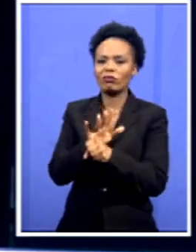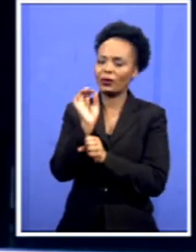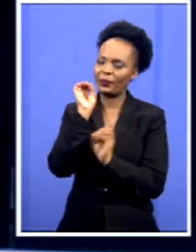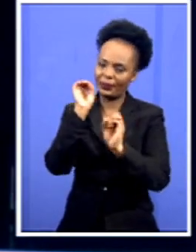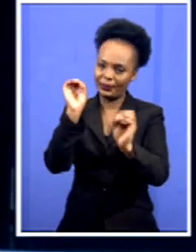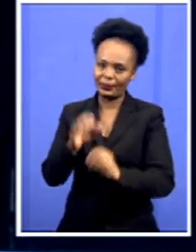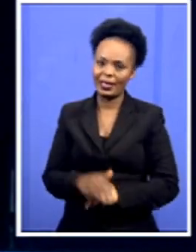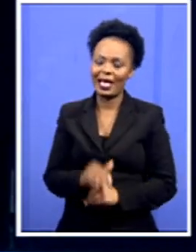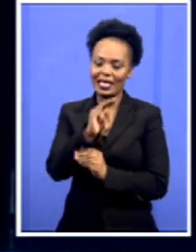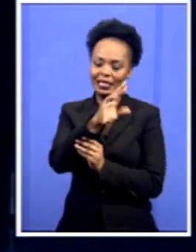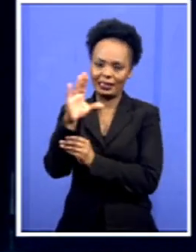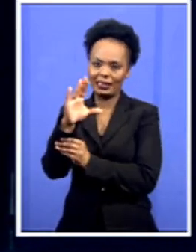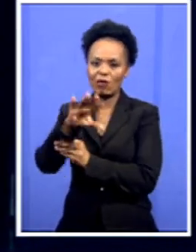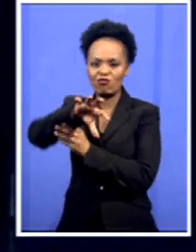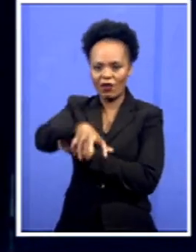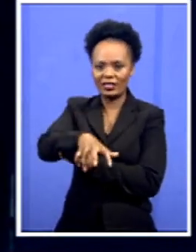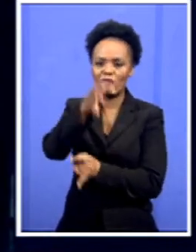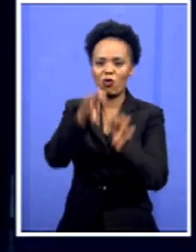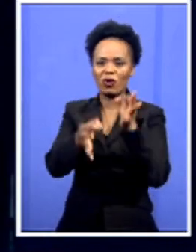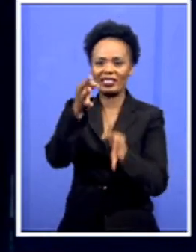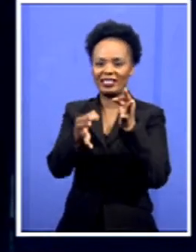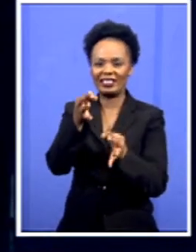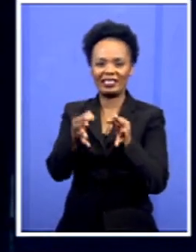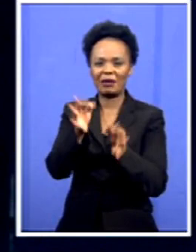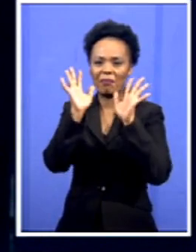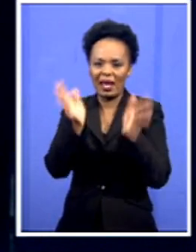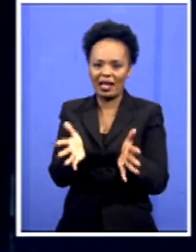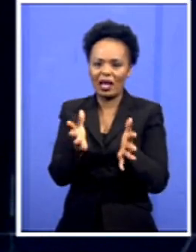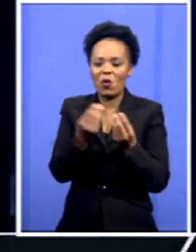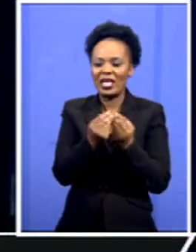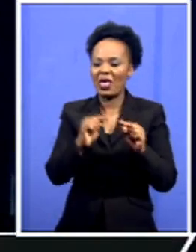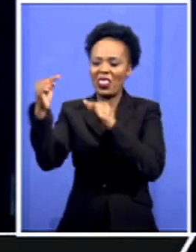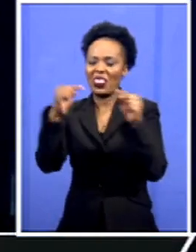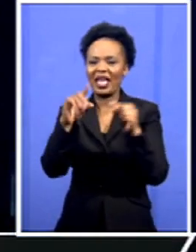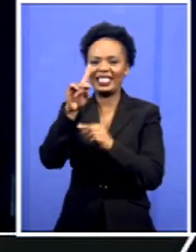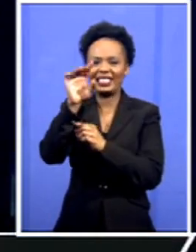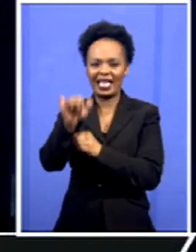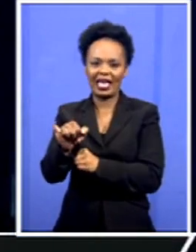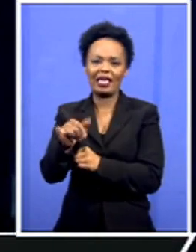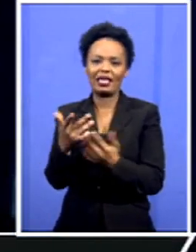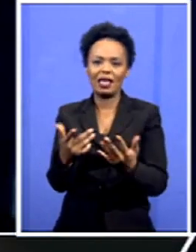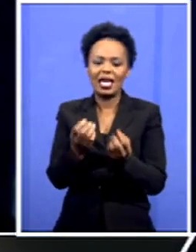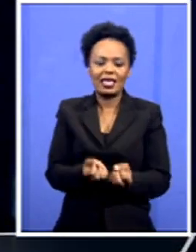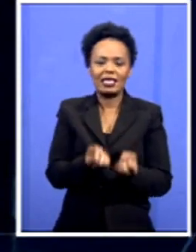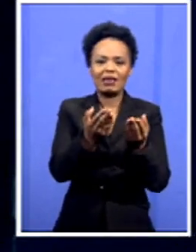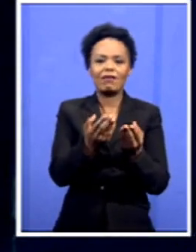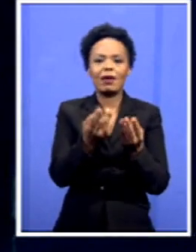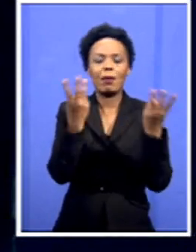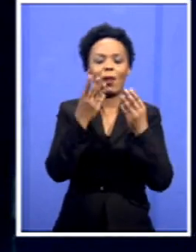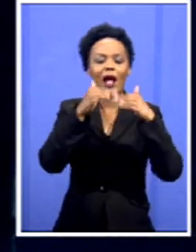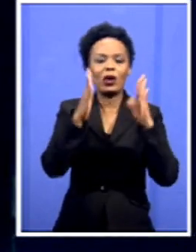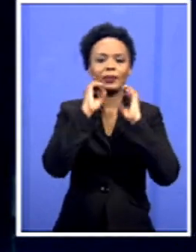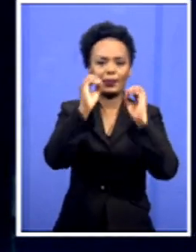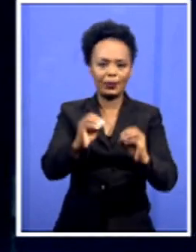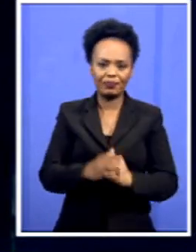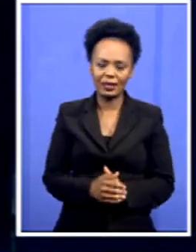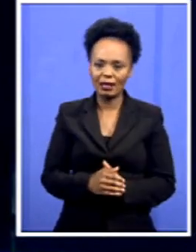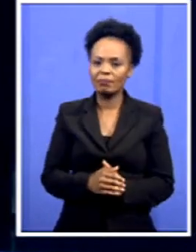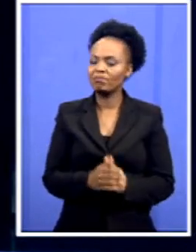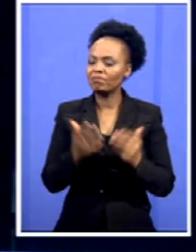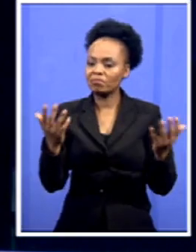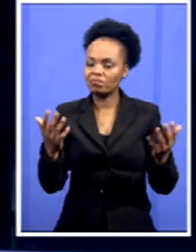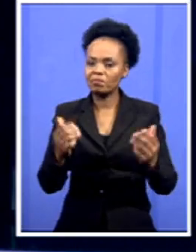is in the province is playing politics with the DA in our areas and not giving them houses. And